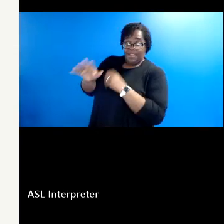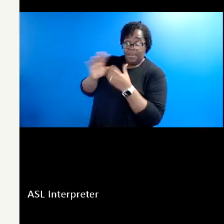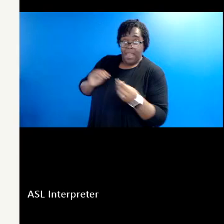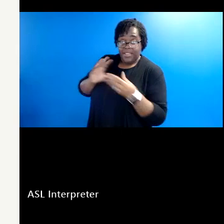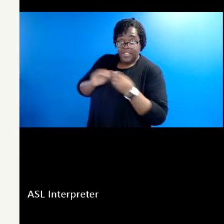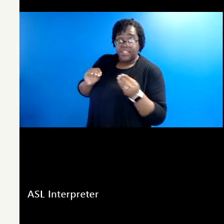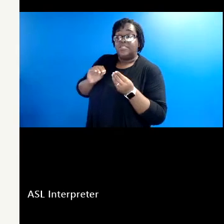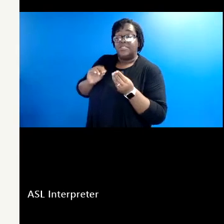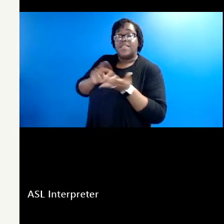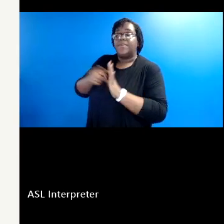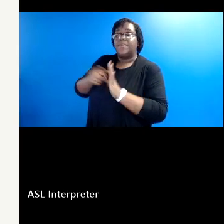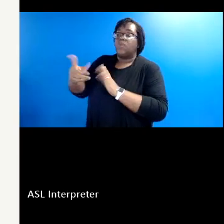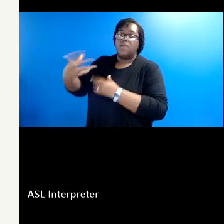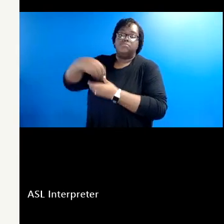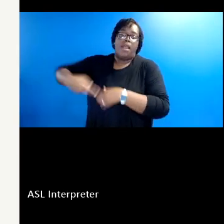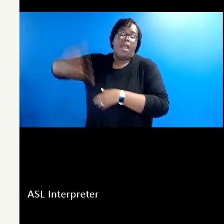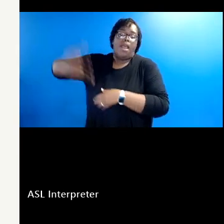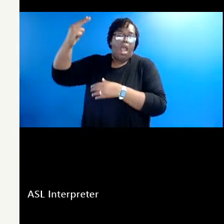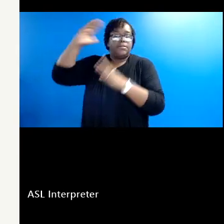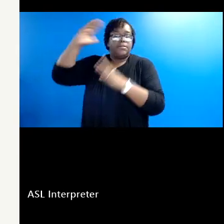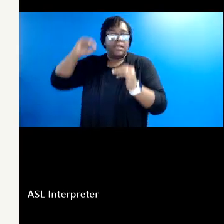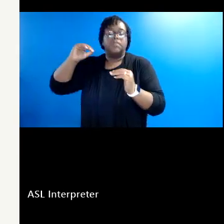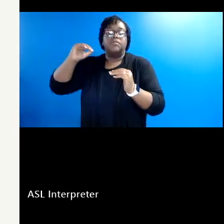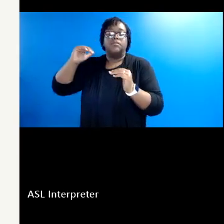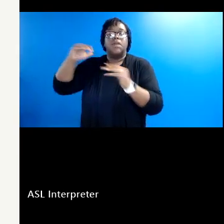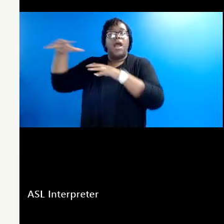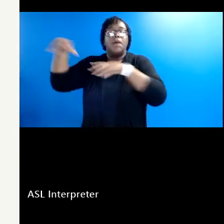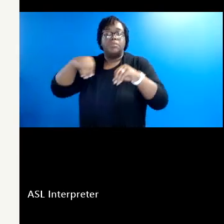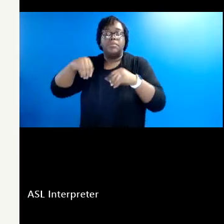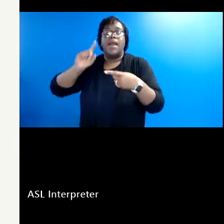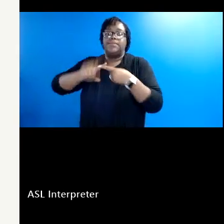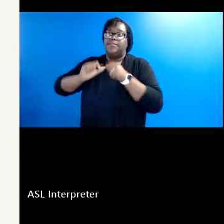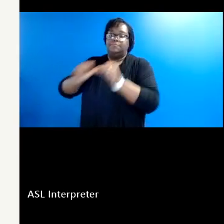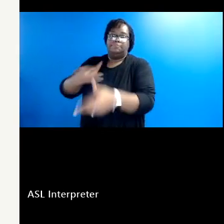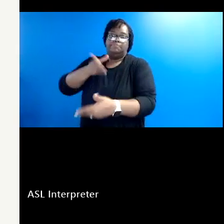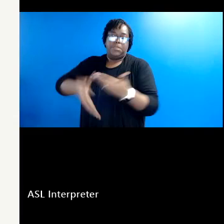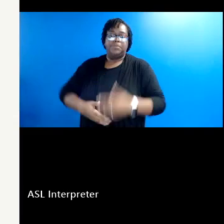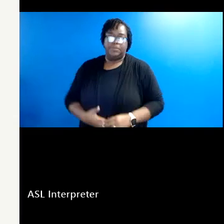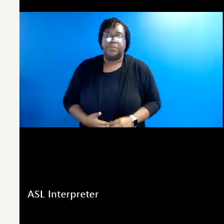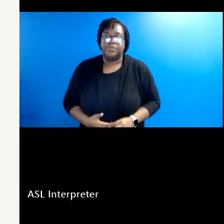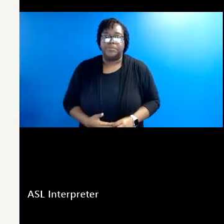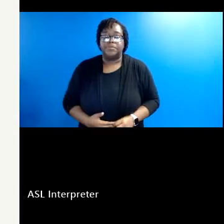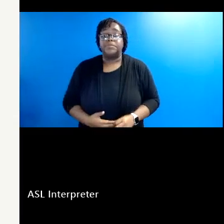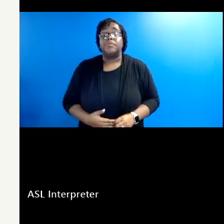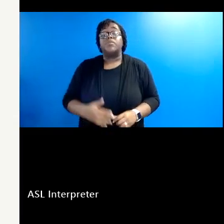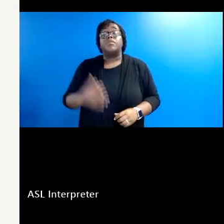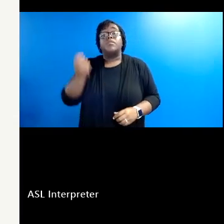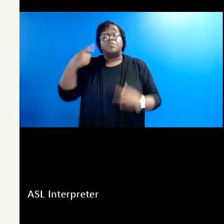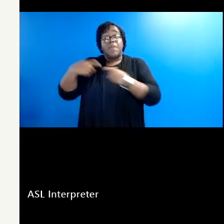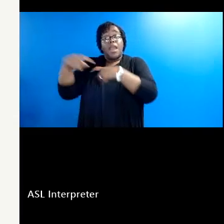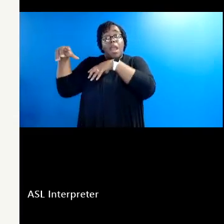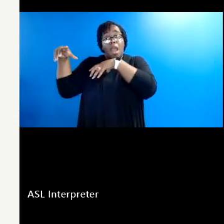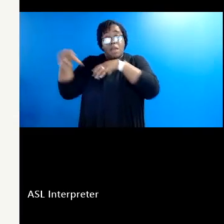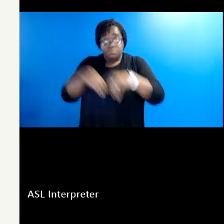this higher level of expectation until the end of the event. Then we'll shut off power and we'll send a